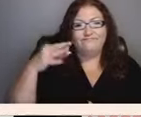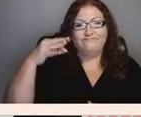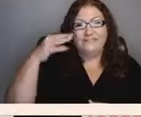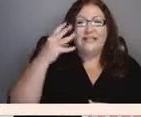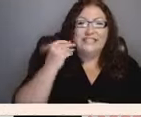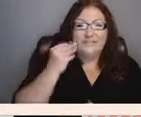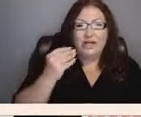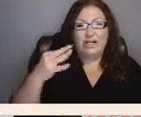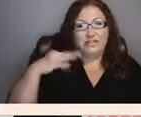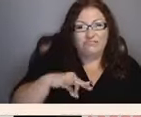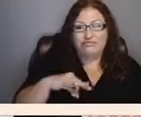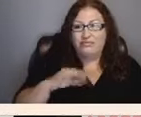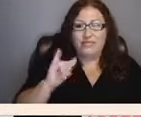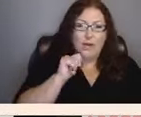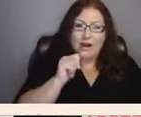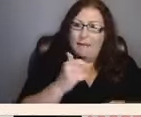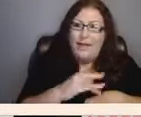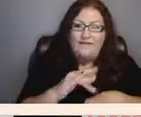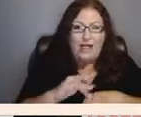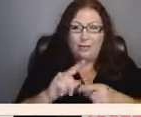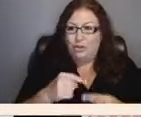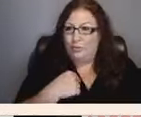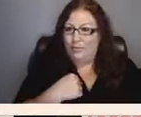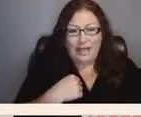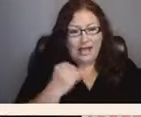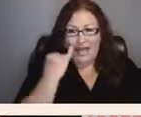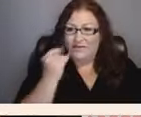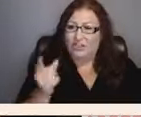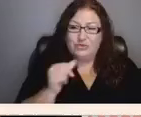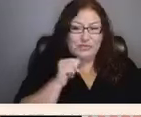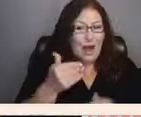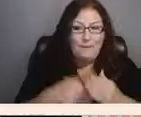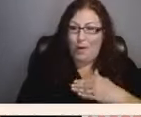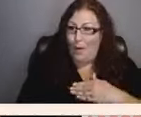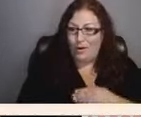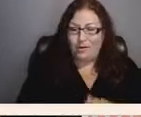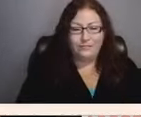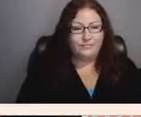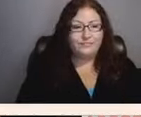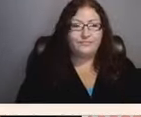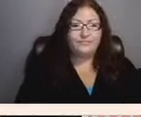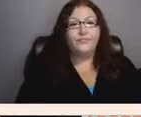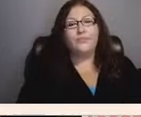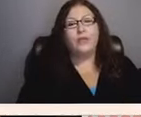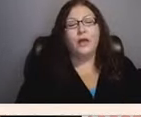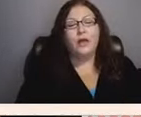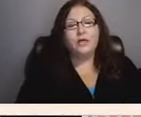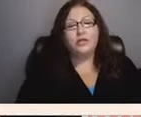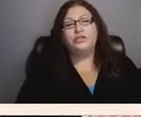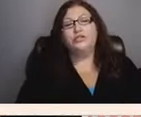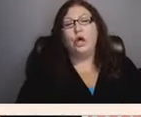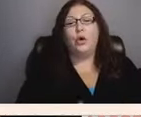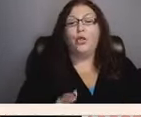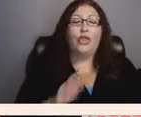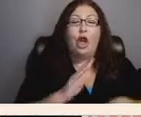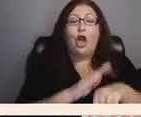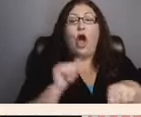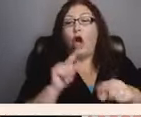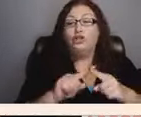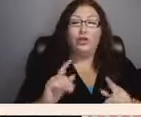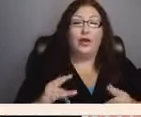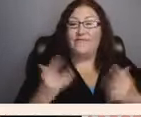me had she not been born. So the call to adventure begins with a